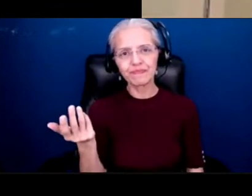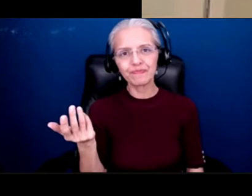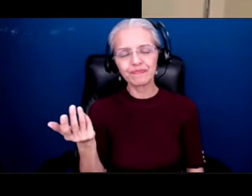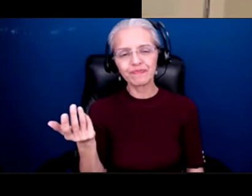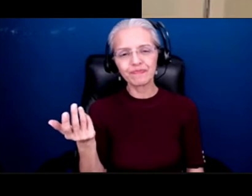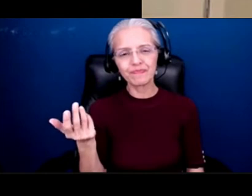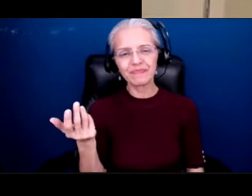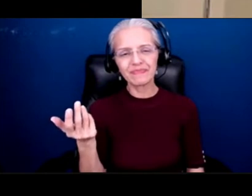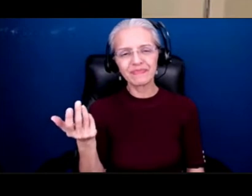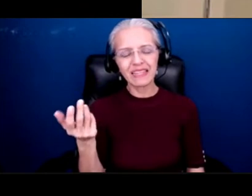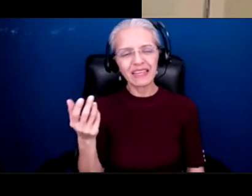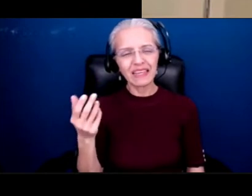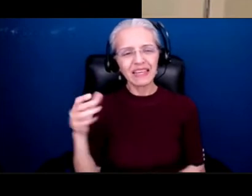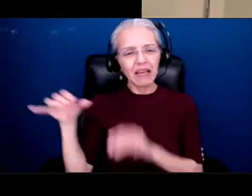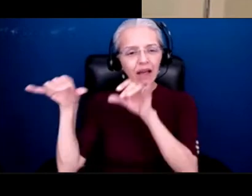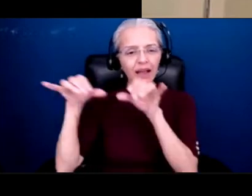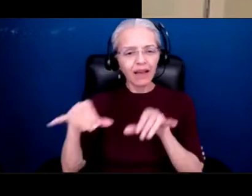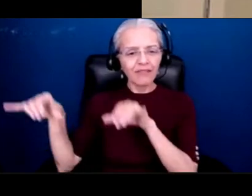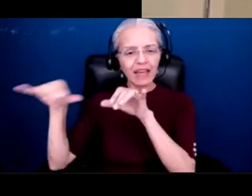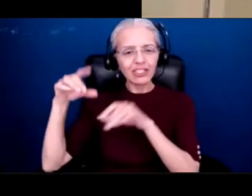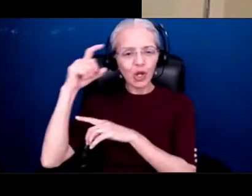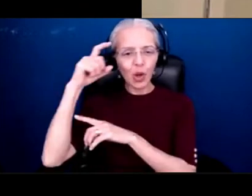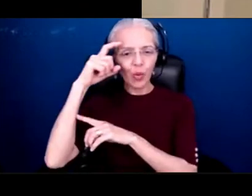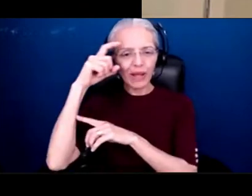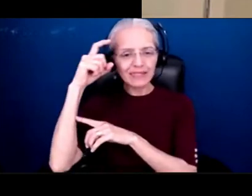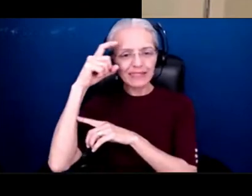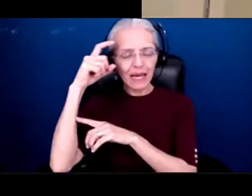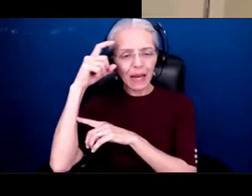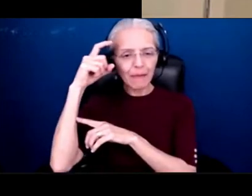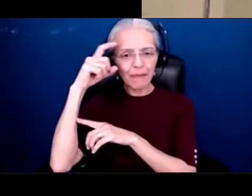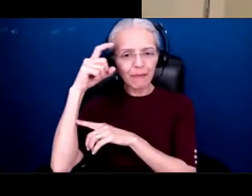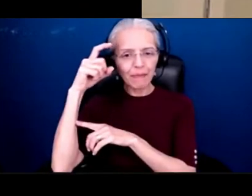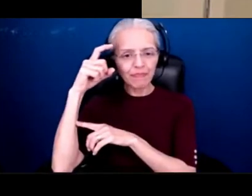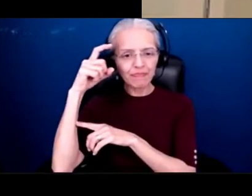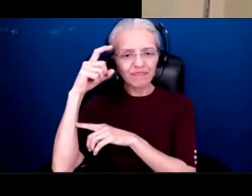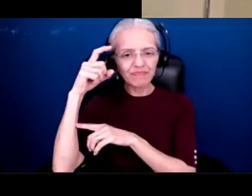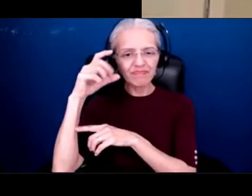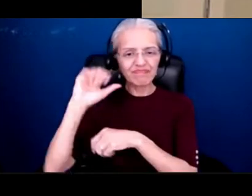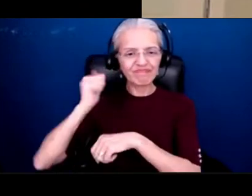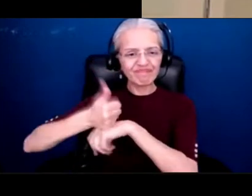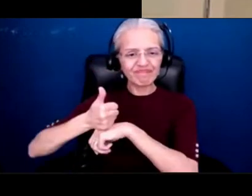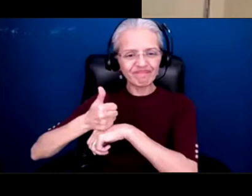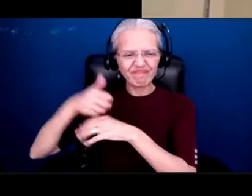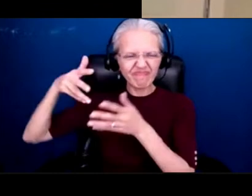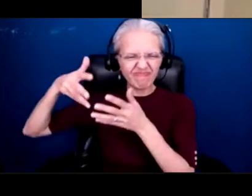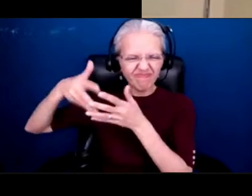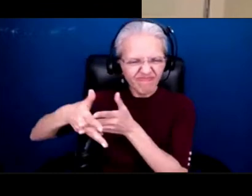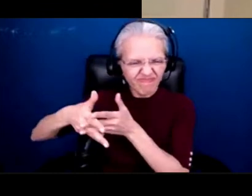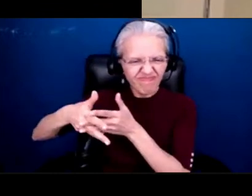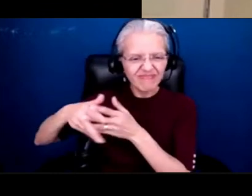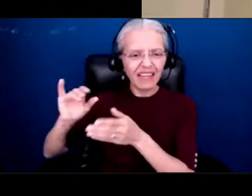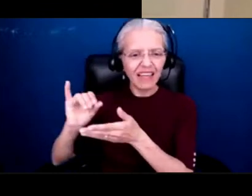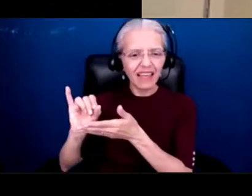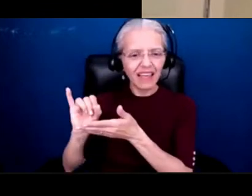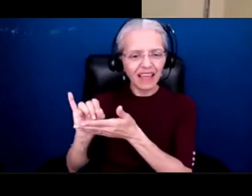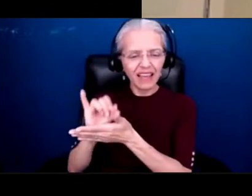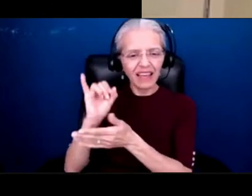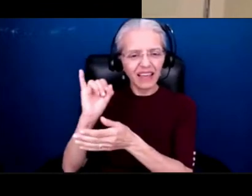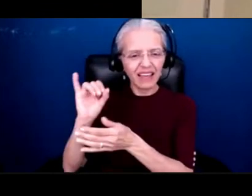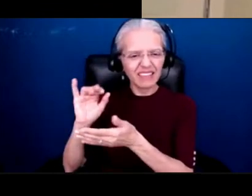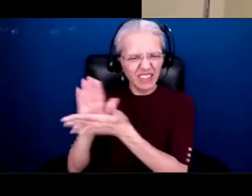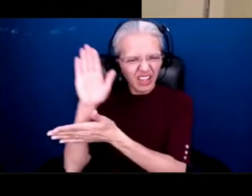conventional wisdom or just this impulse within institutions that there's this Woodward